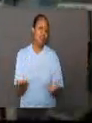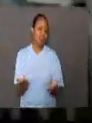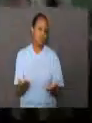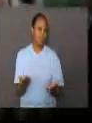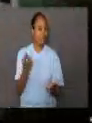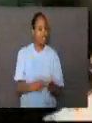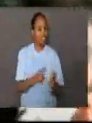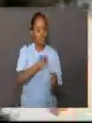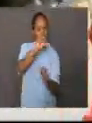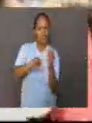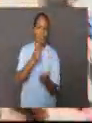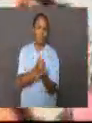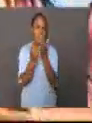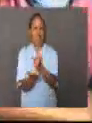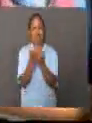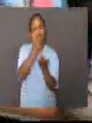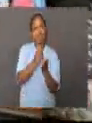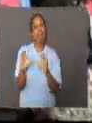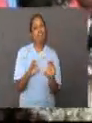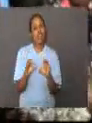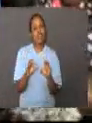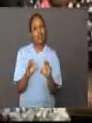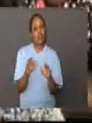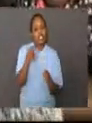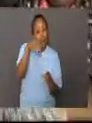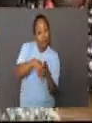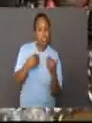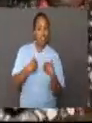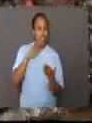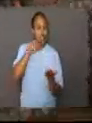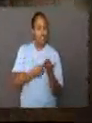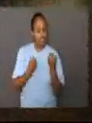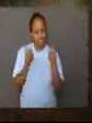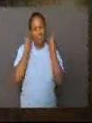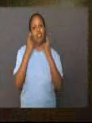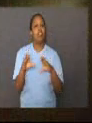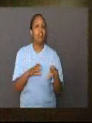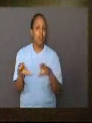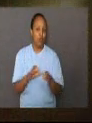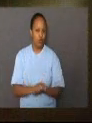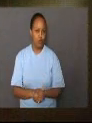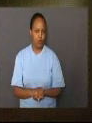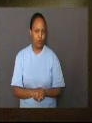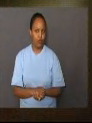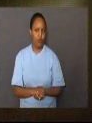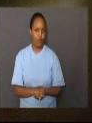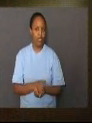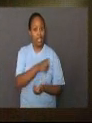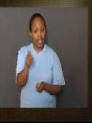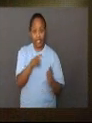can help each other to understand the information. You have